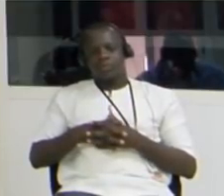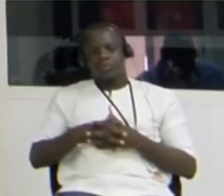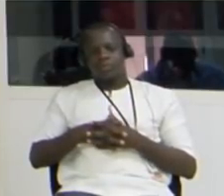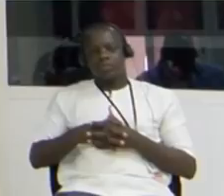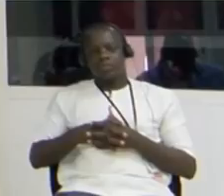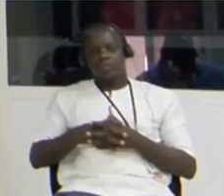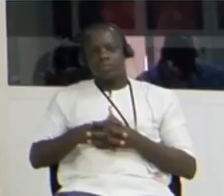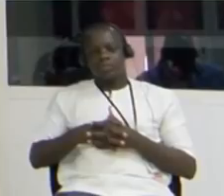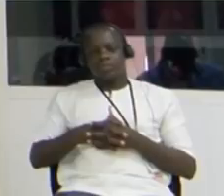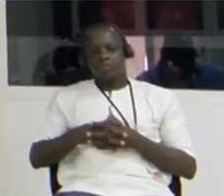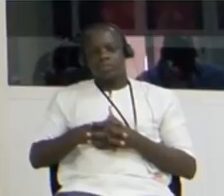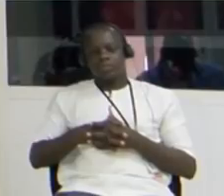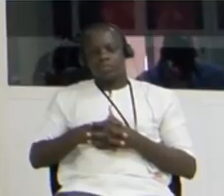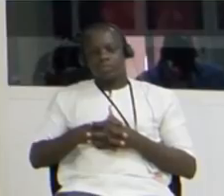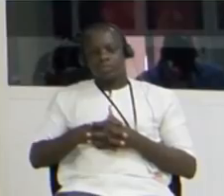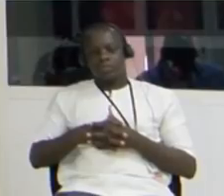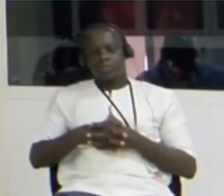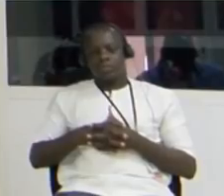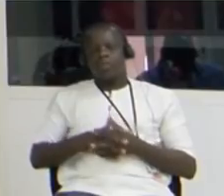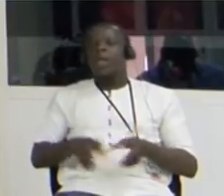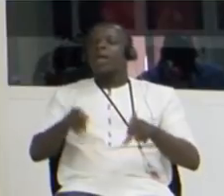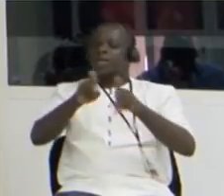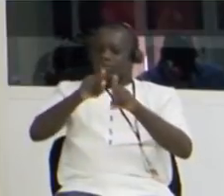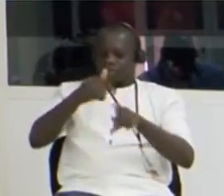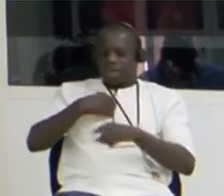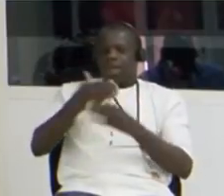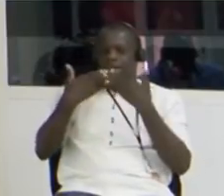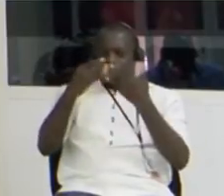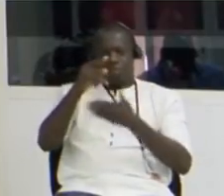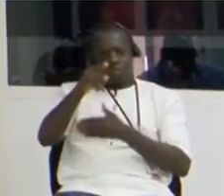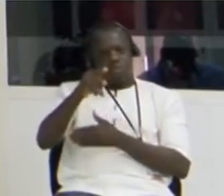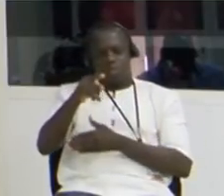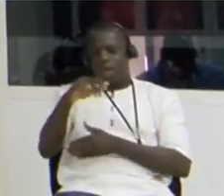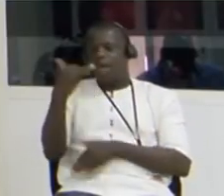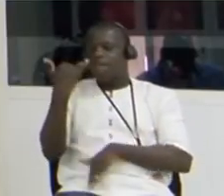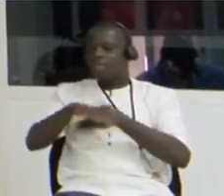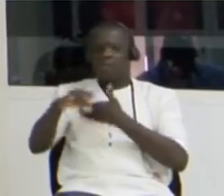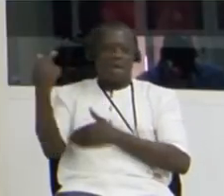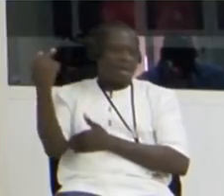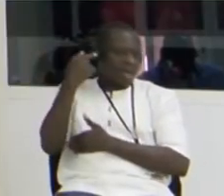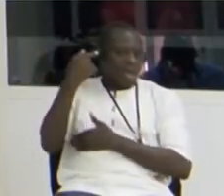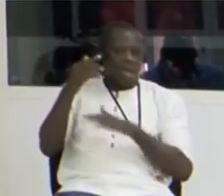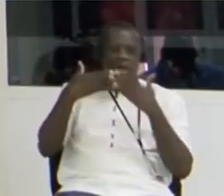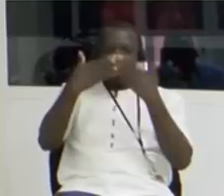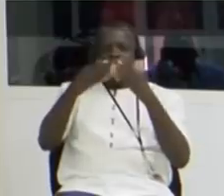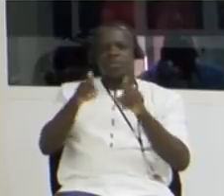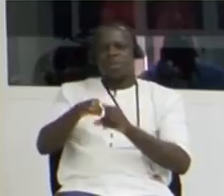I don't have information until recently. I didn't have information until recently